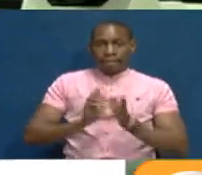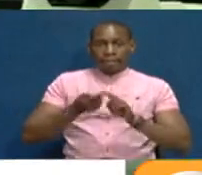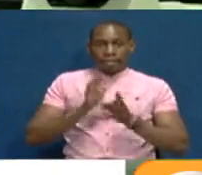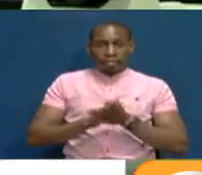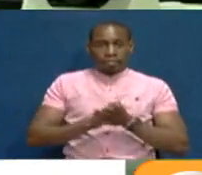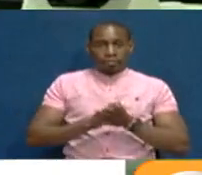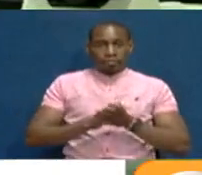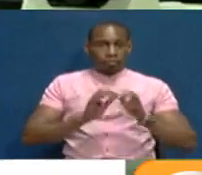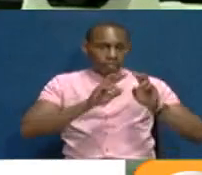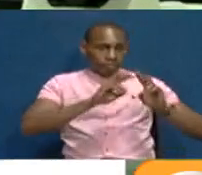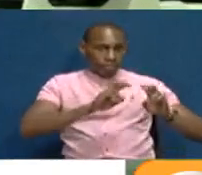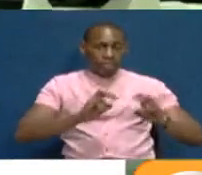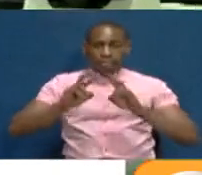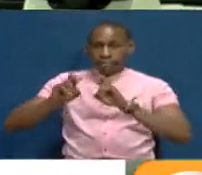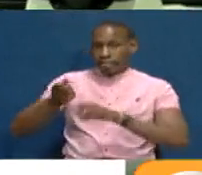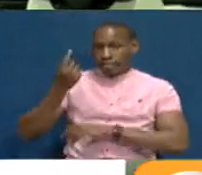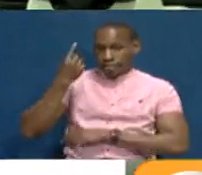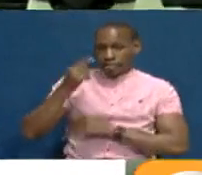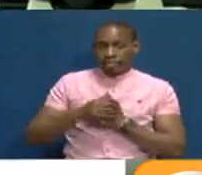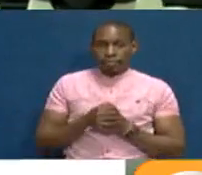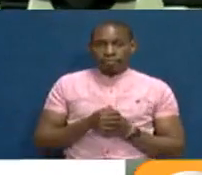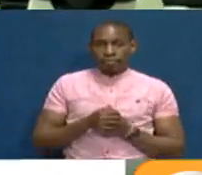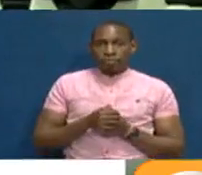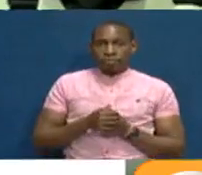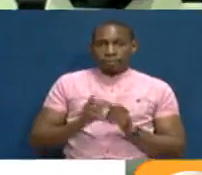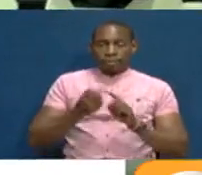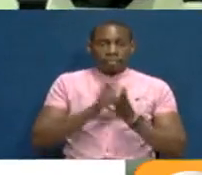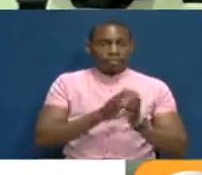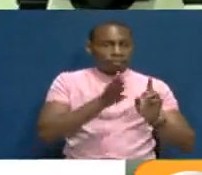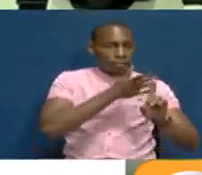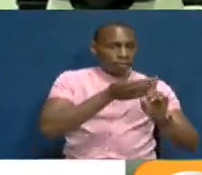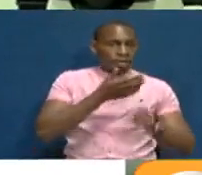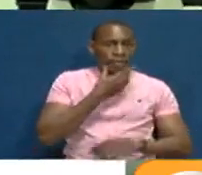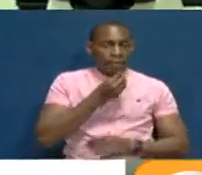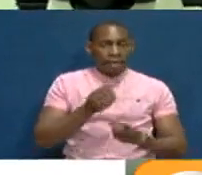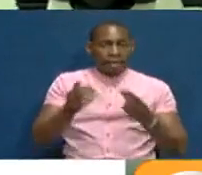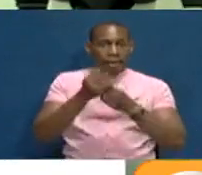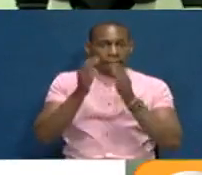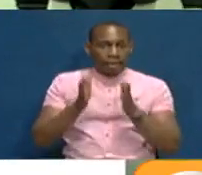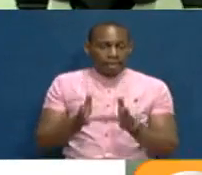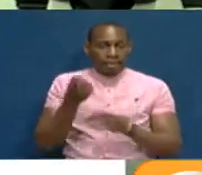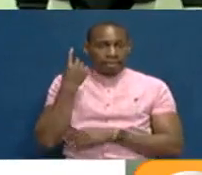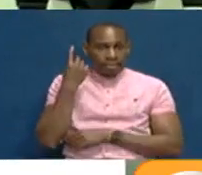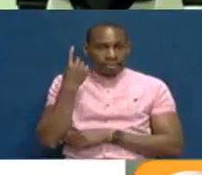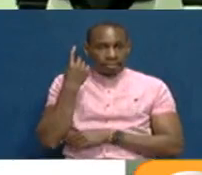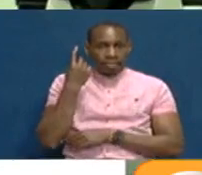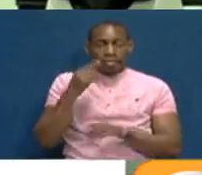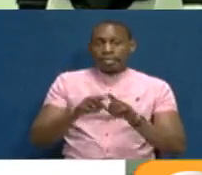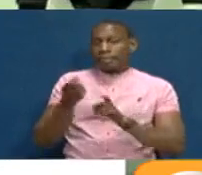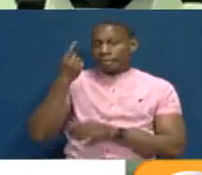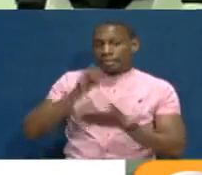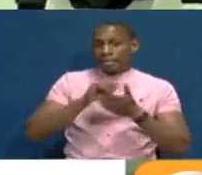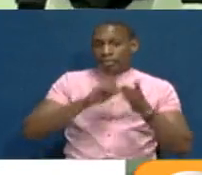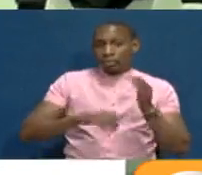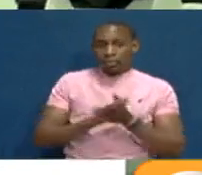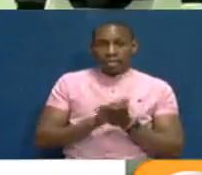of fertility. All right? It's a part of persuading the man to be a partner. All right? That they understand that there's